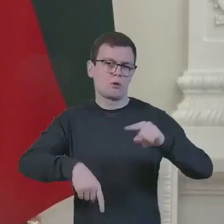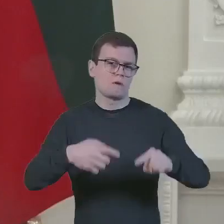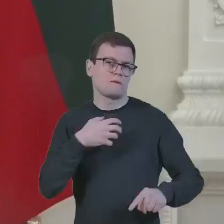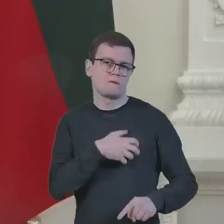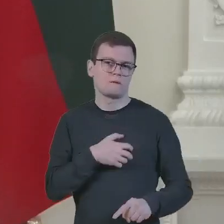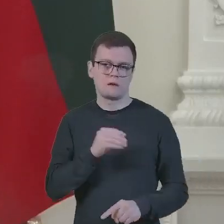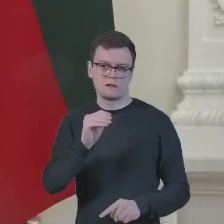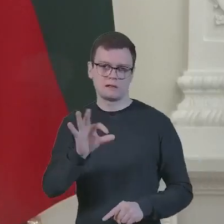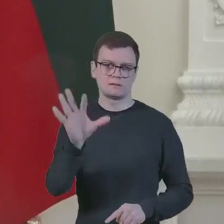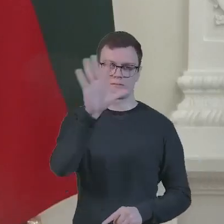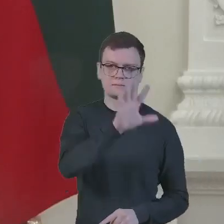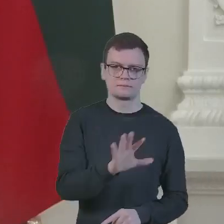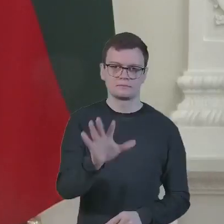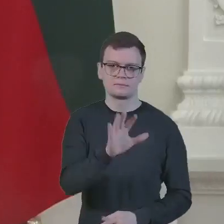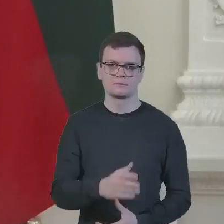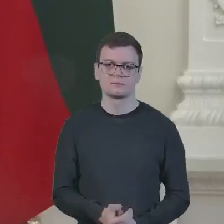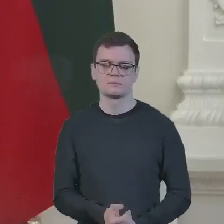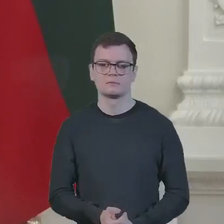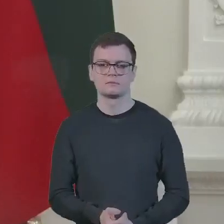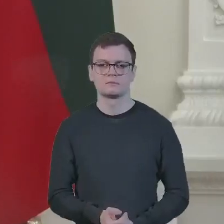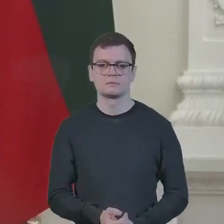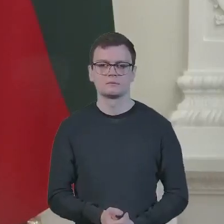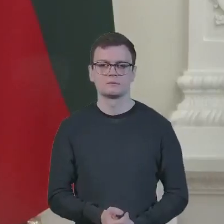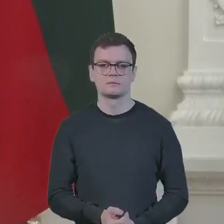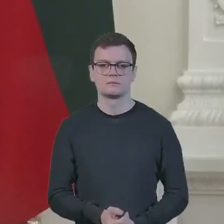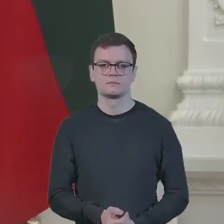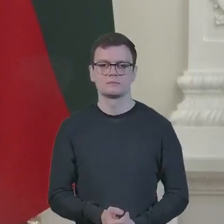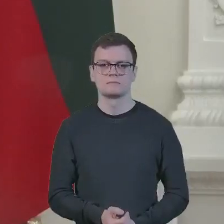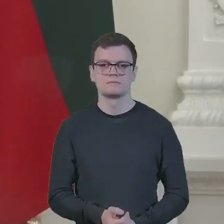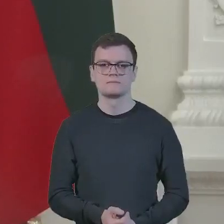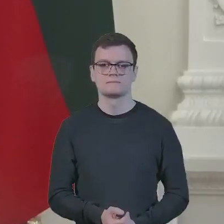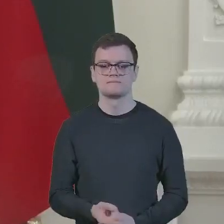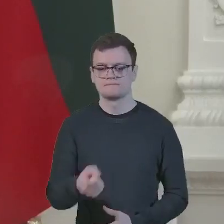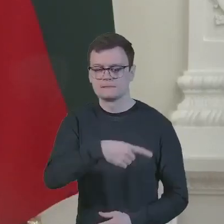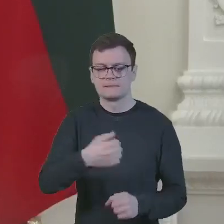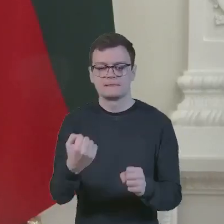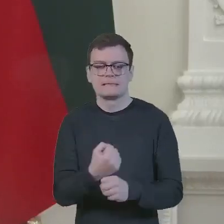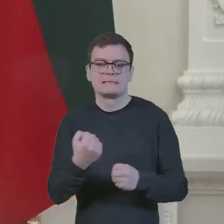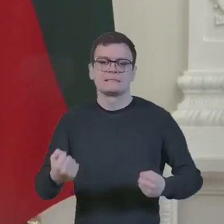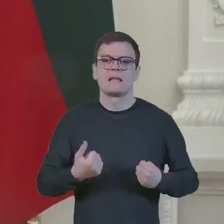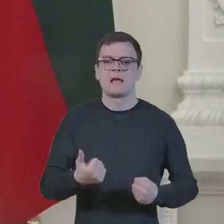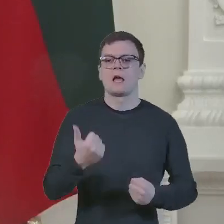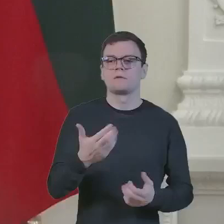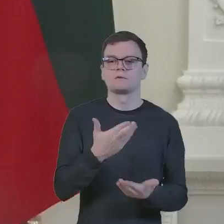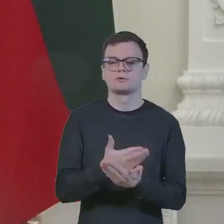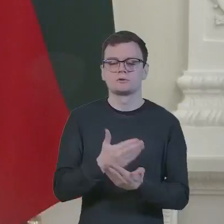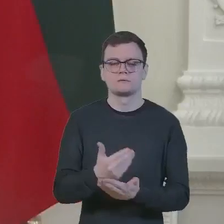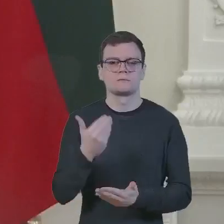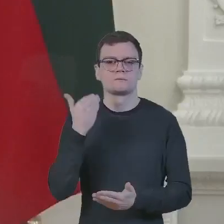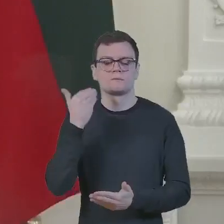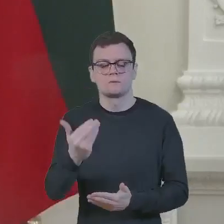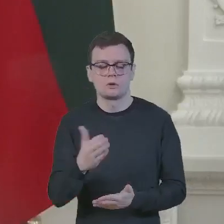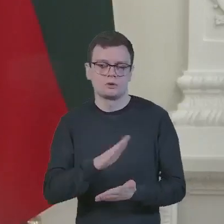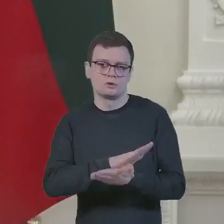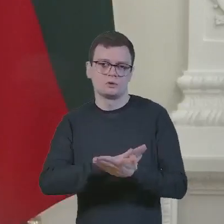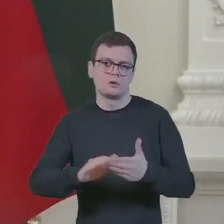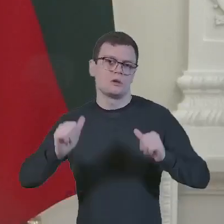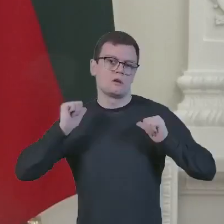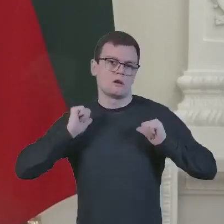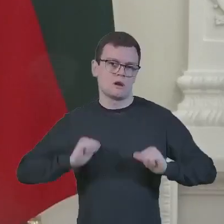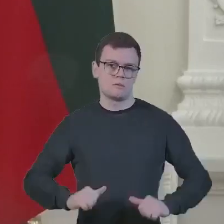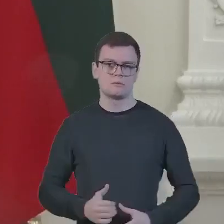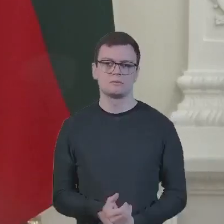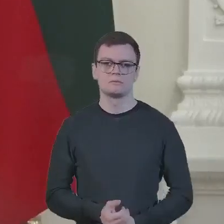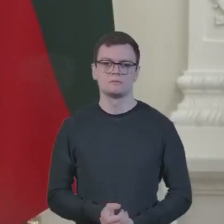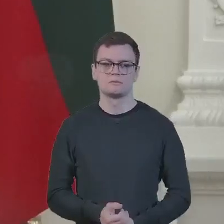tightening sanctions against Russia. And we have to do everything in our power so that our conscience is clear